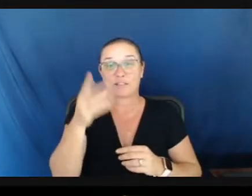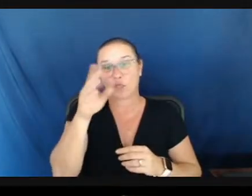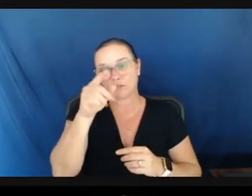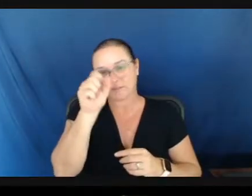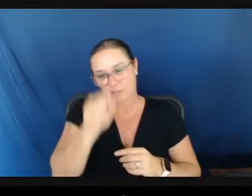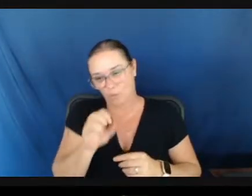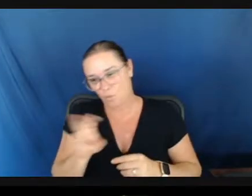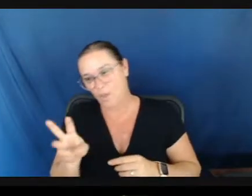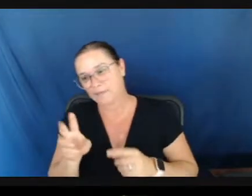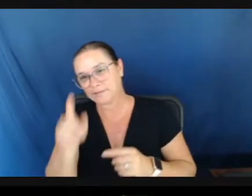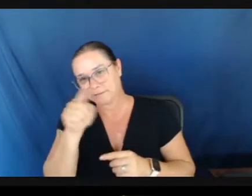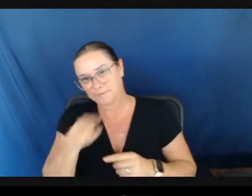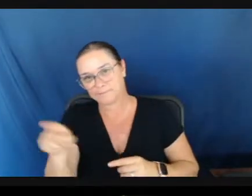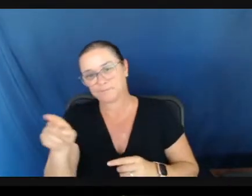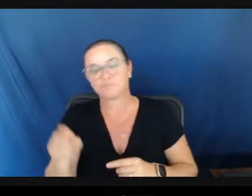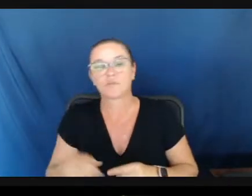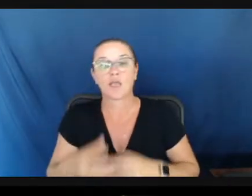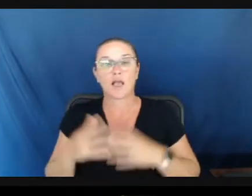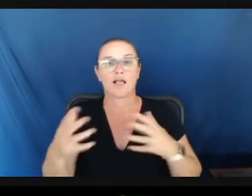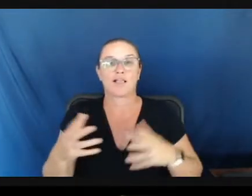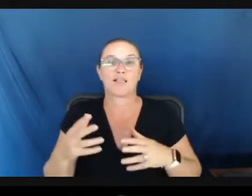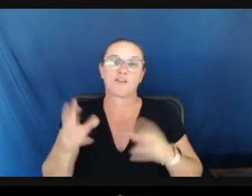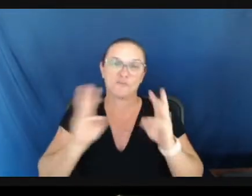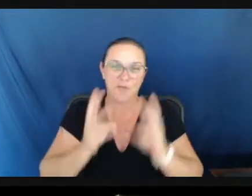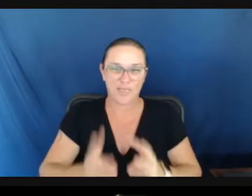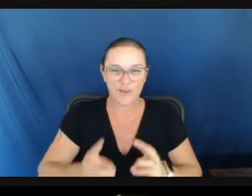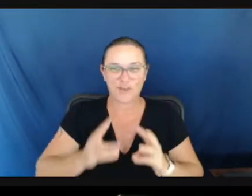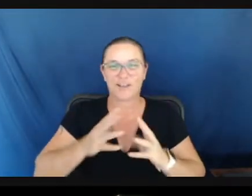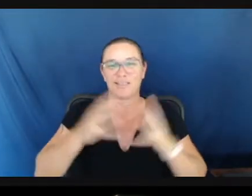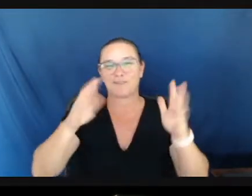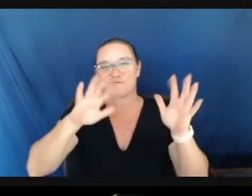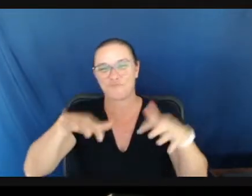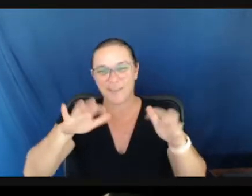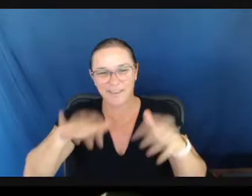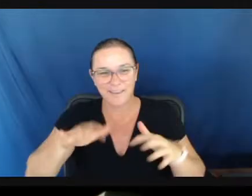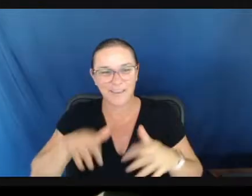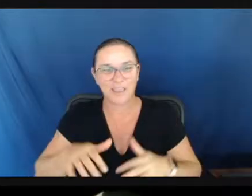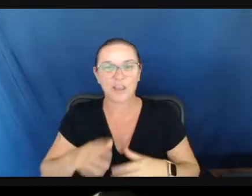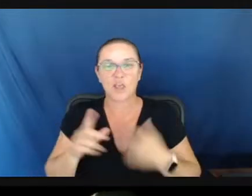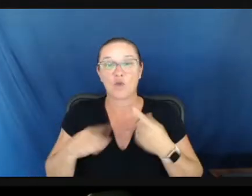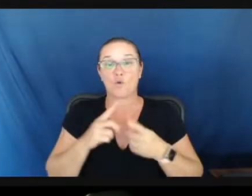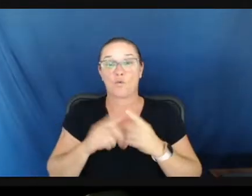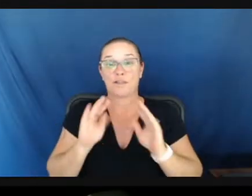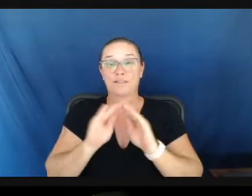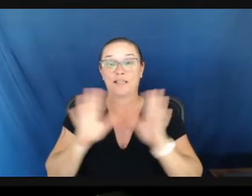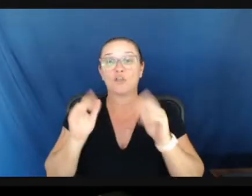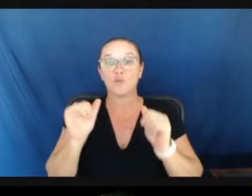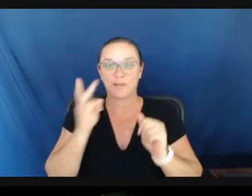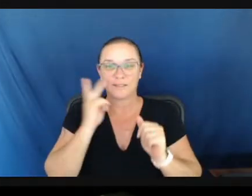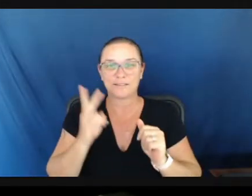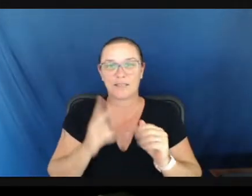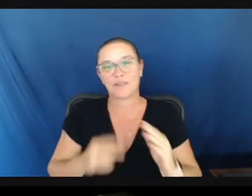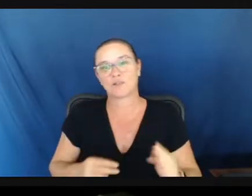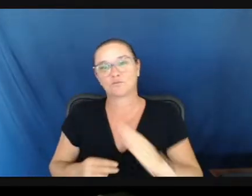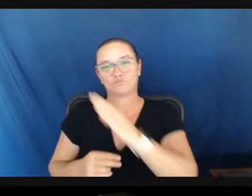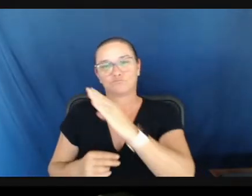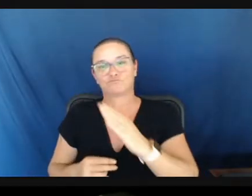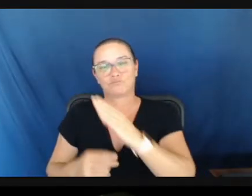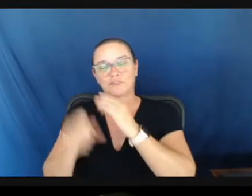is a lot of weather has come through in the past week, a lot of rain. Otherwise, when the weather is clear and you can see it, is blowing southwest